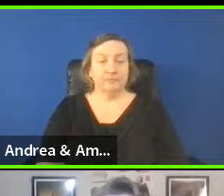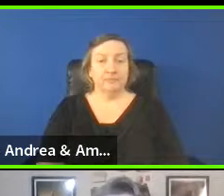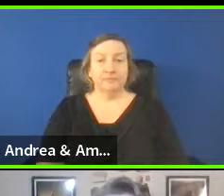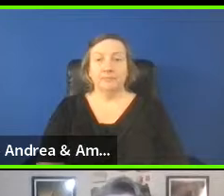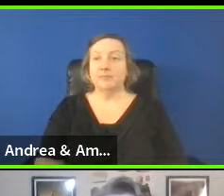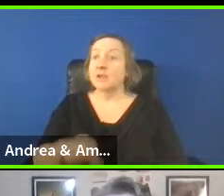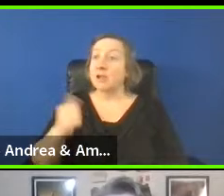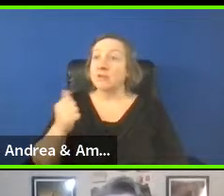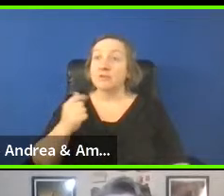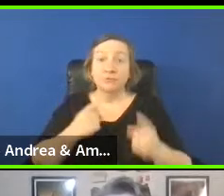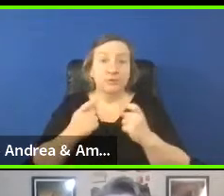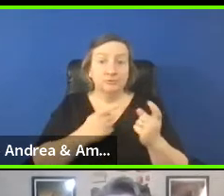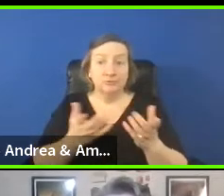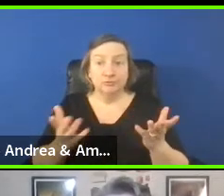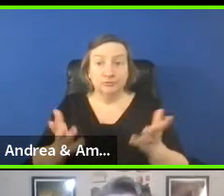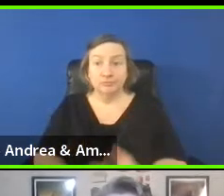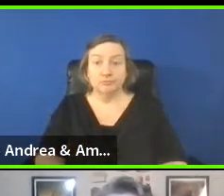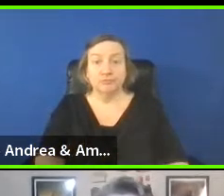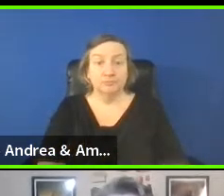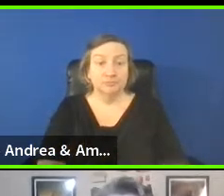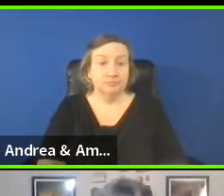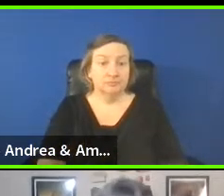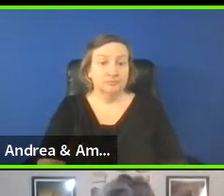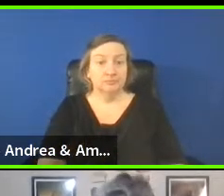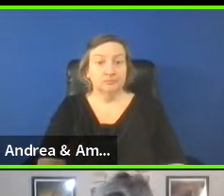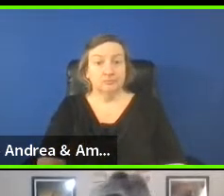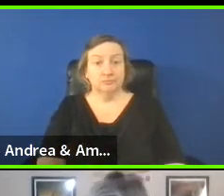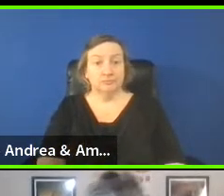Other questions?